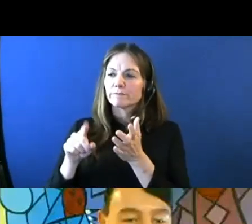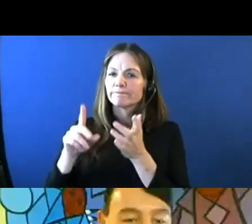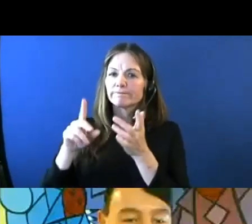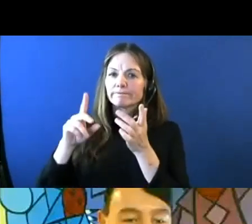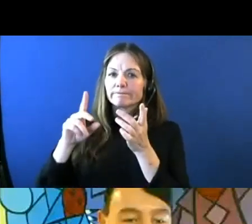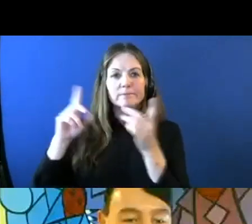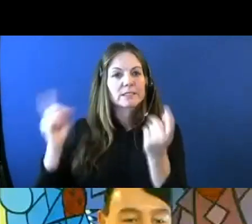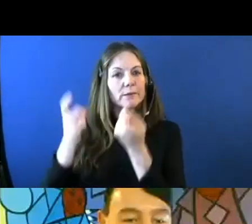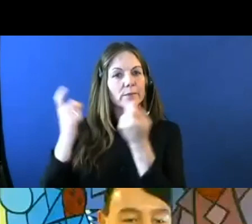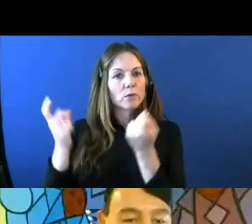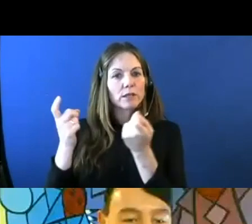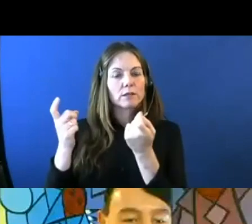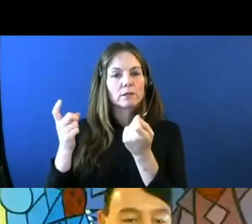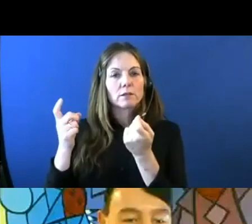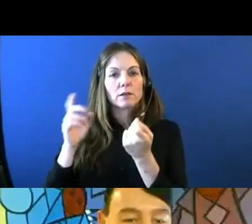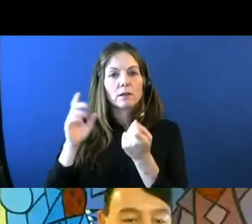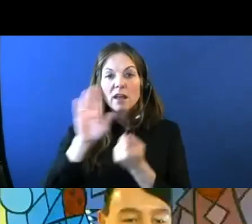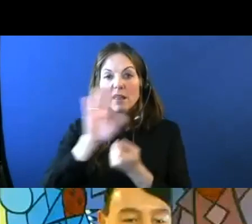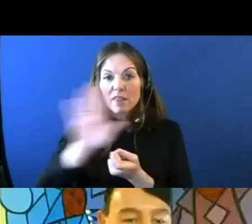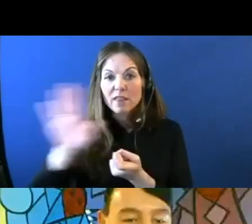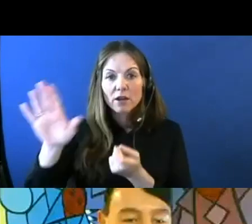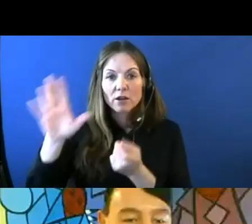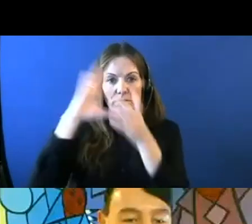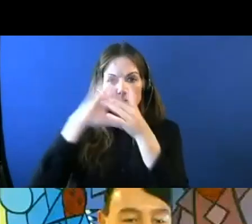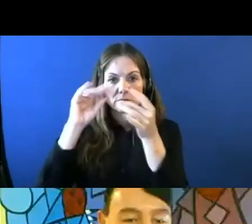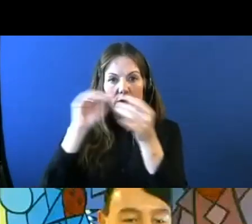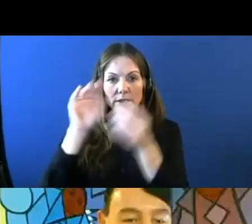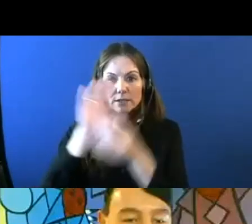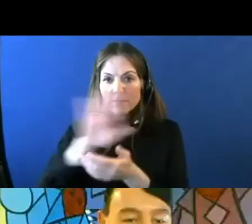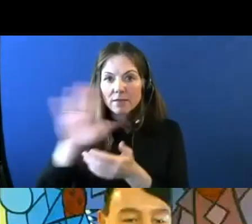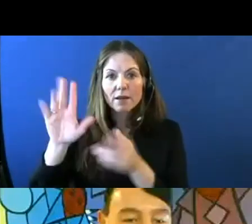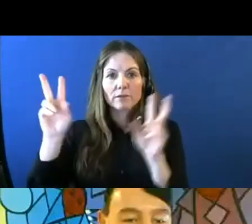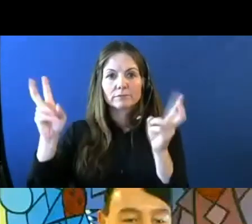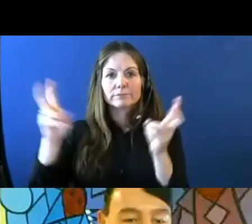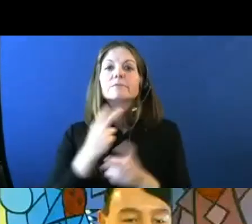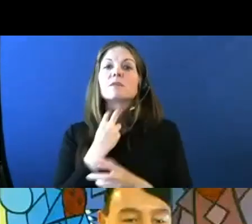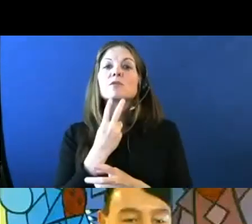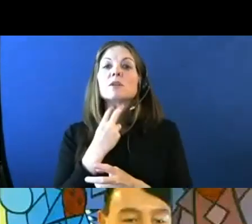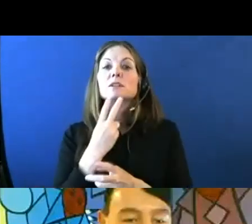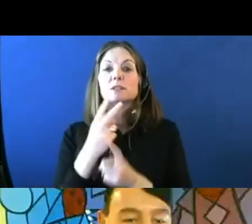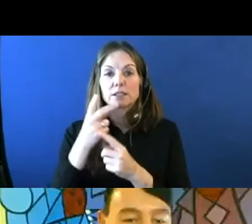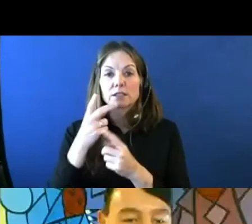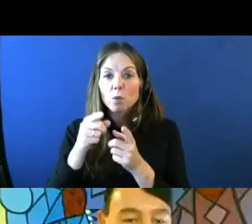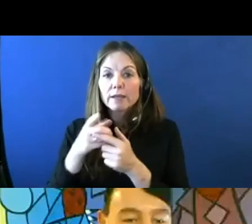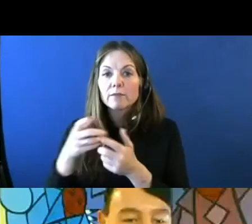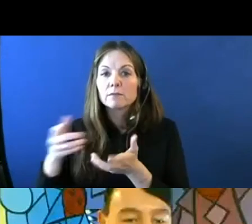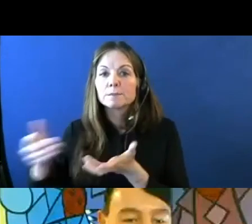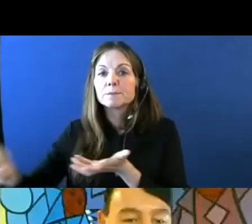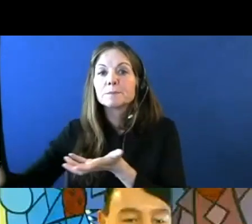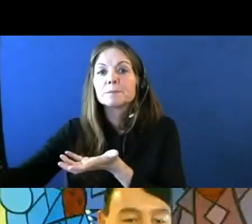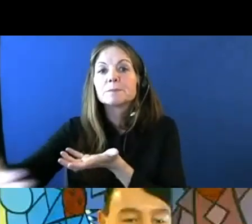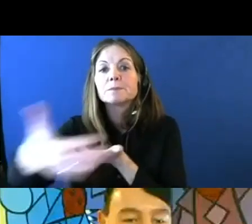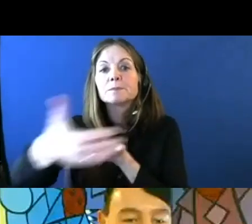gathering people's stories and people's voices. And as you always say, Leslie, like, we're witness to that. And in the research, we are